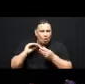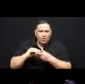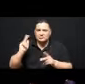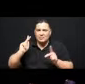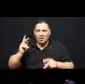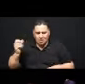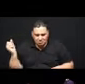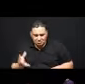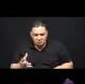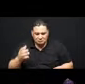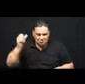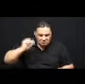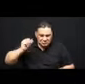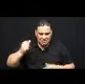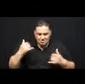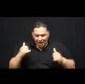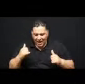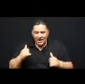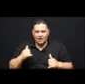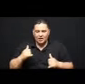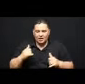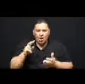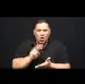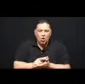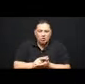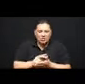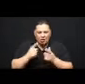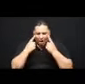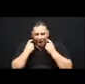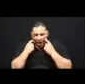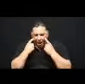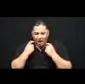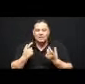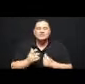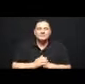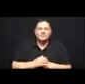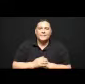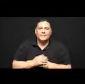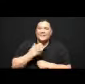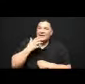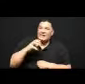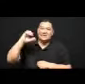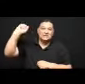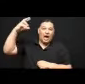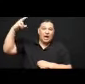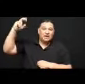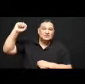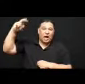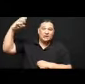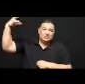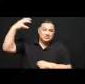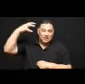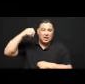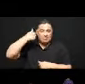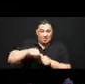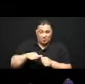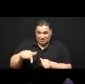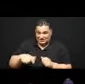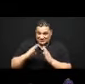the heat of the sun, I remember this town was in my mom's dreams before she came to this country.